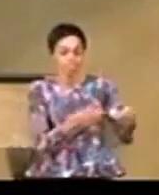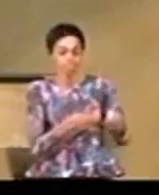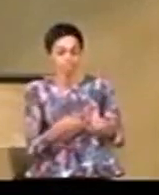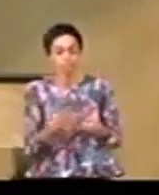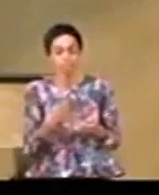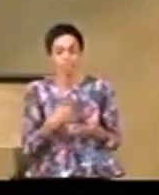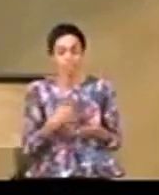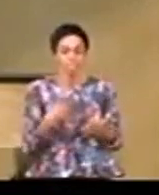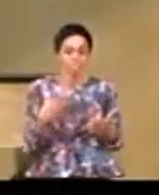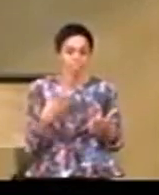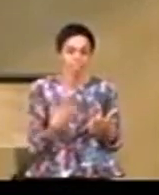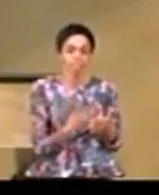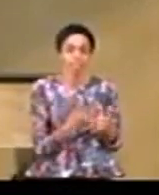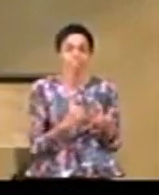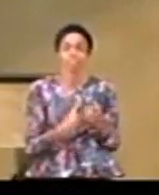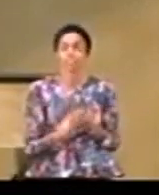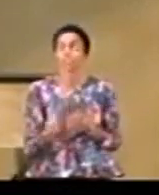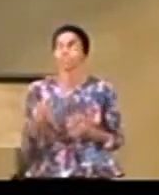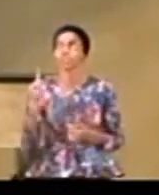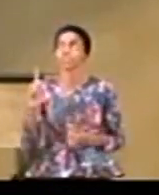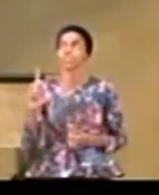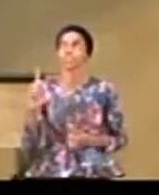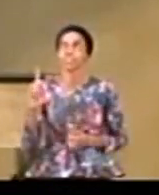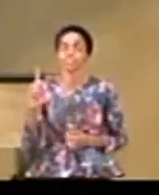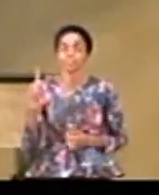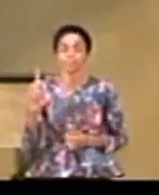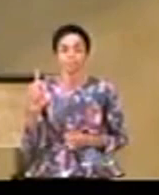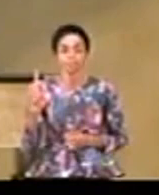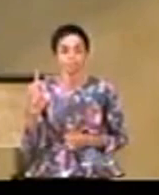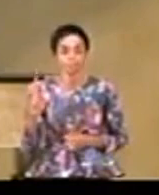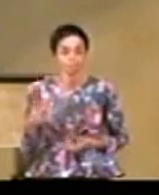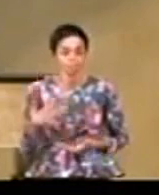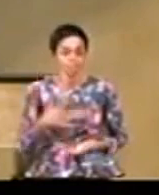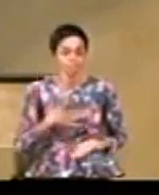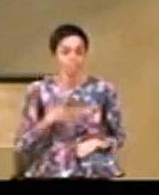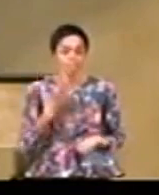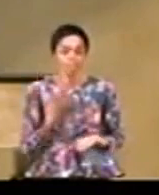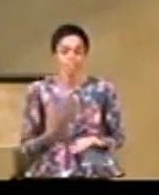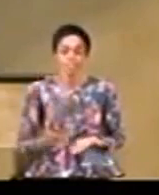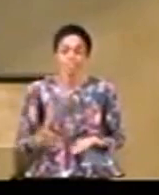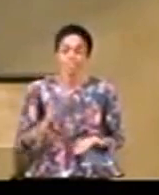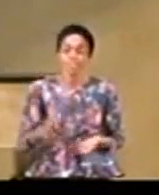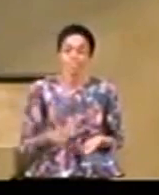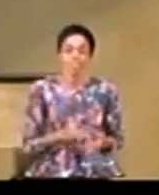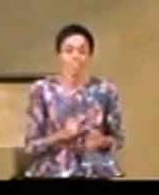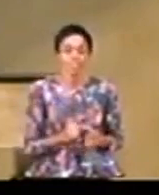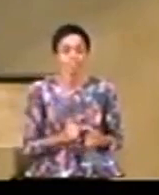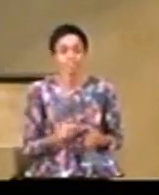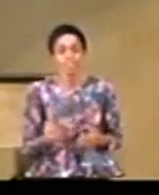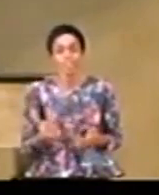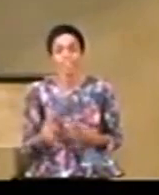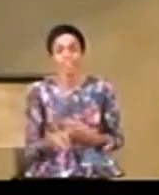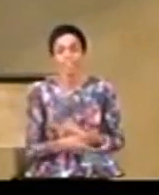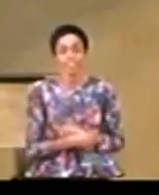Draw me nearer to thee, Lord. Draw me nearer to thee. Oh, my